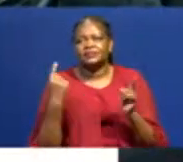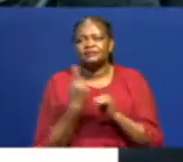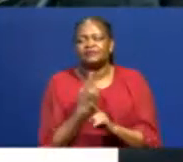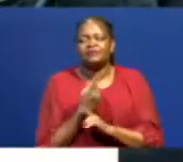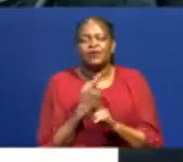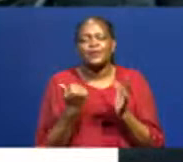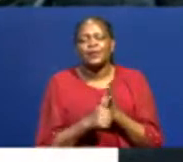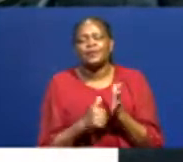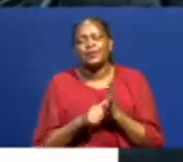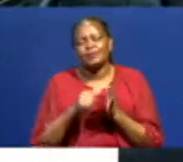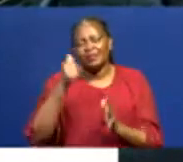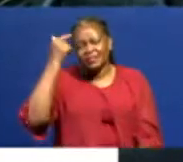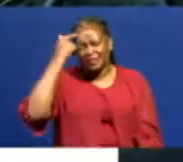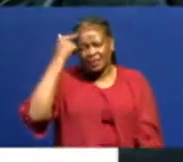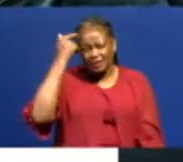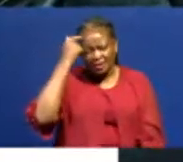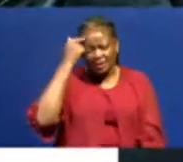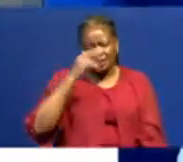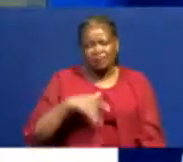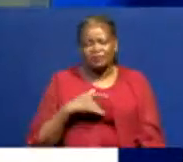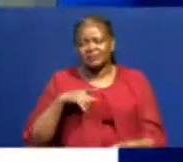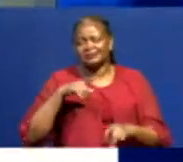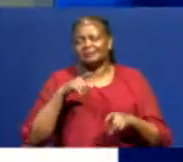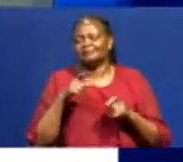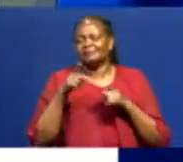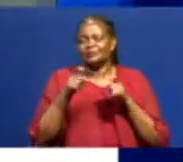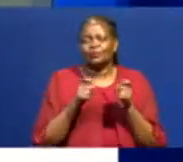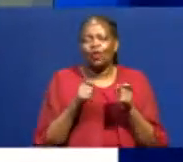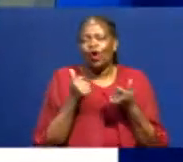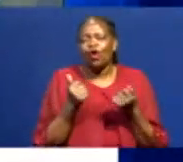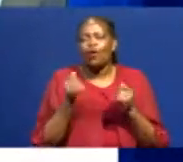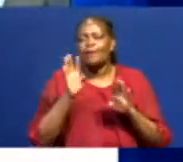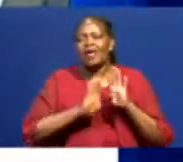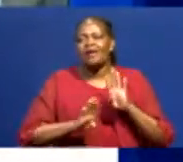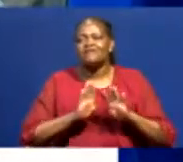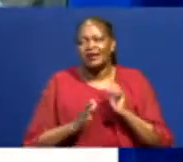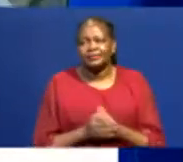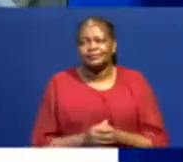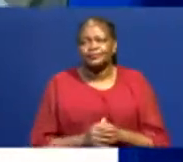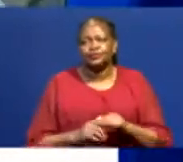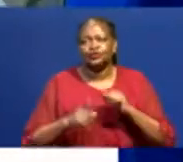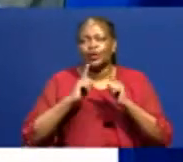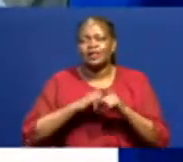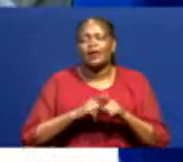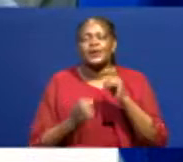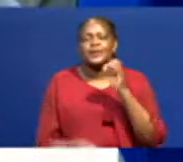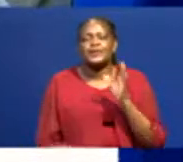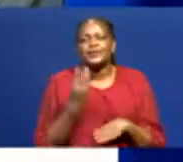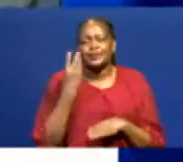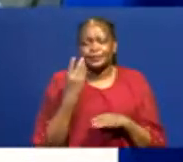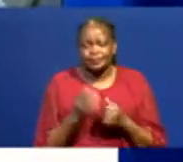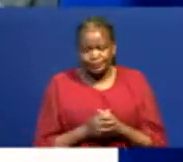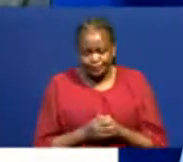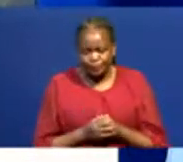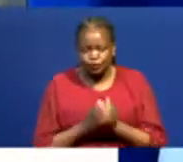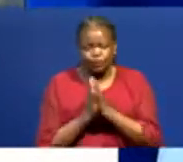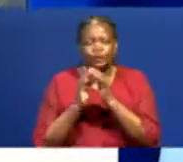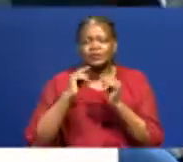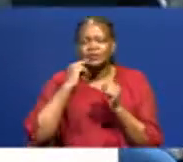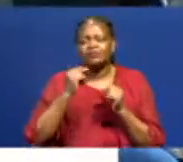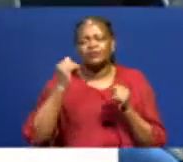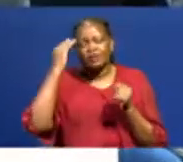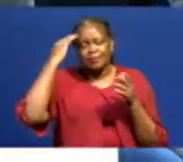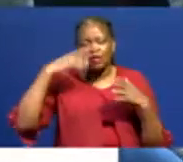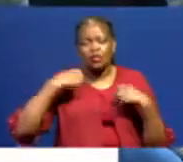in thinking, emotional regulation, or behavior. Speaking during the opening of the storytelling for the Mental Health Forum